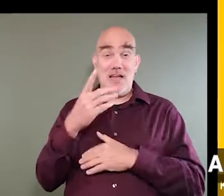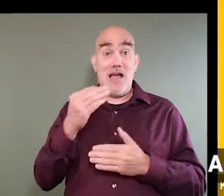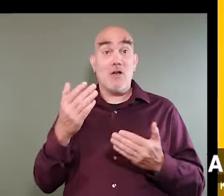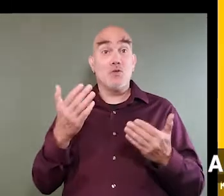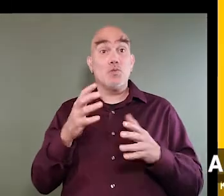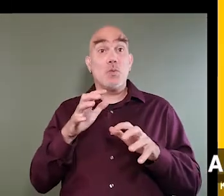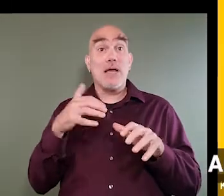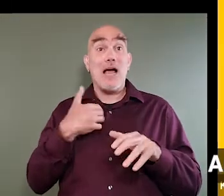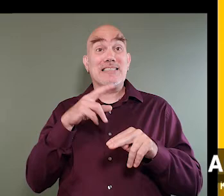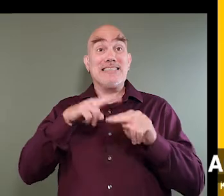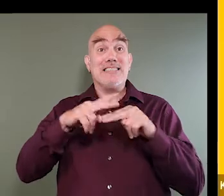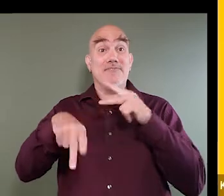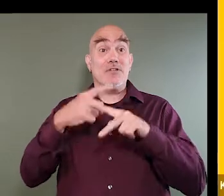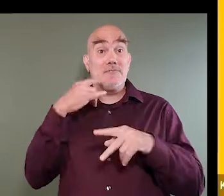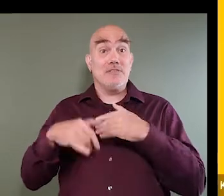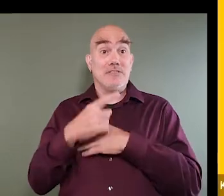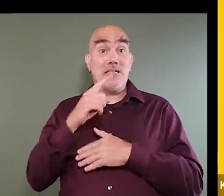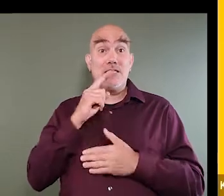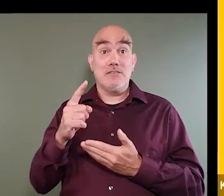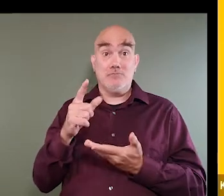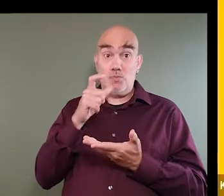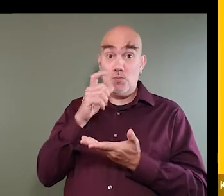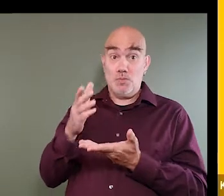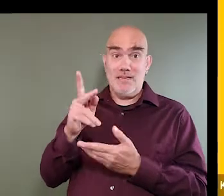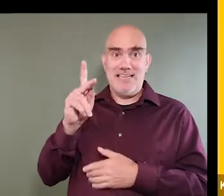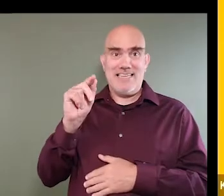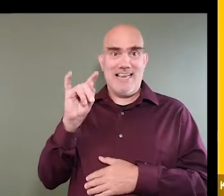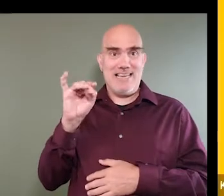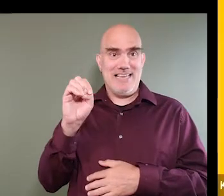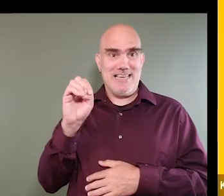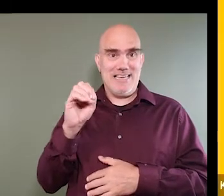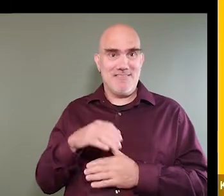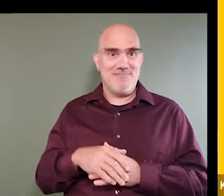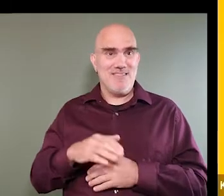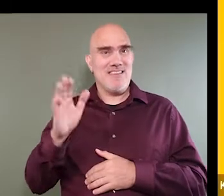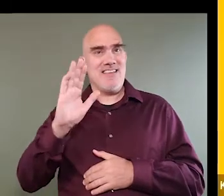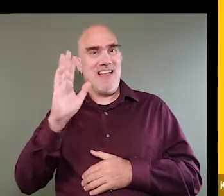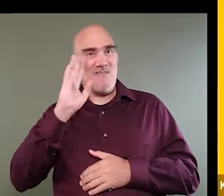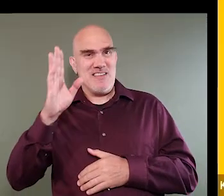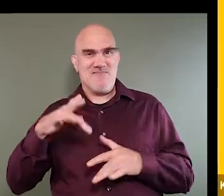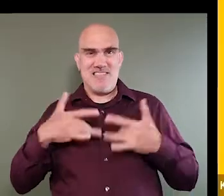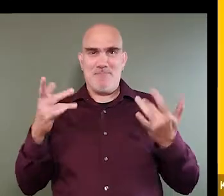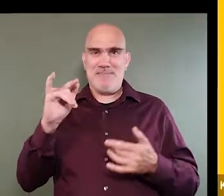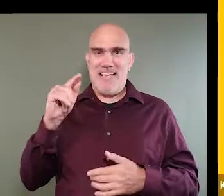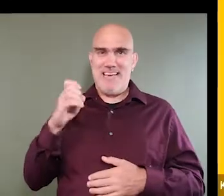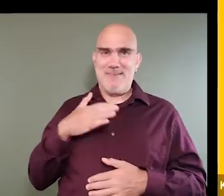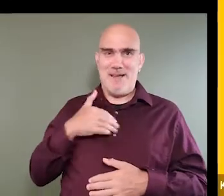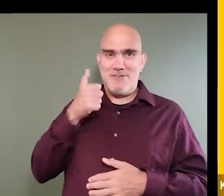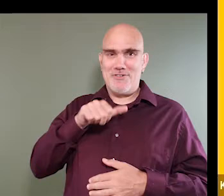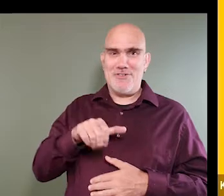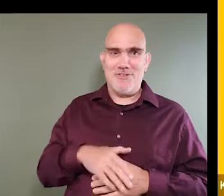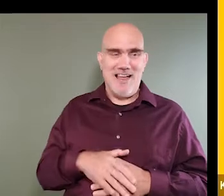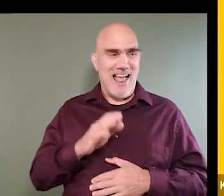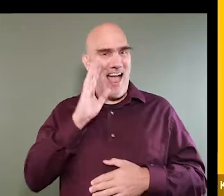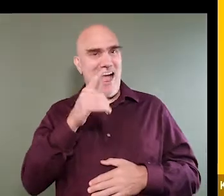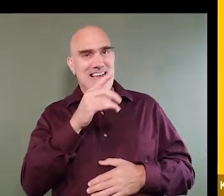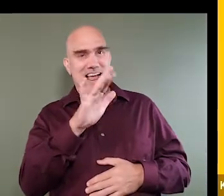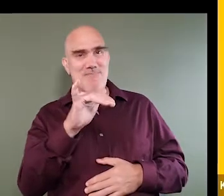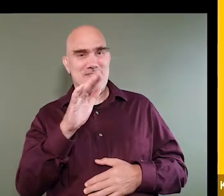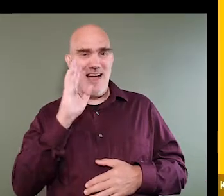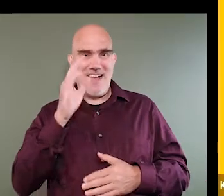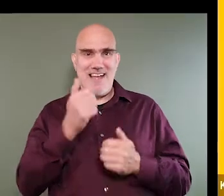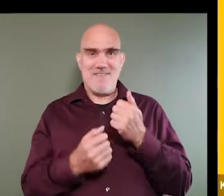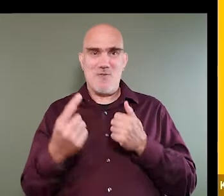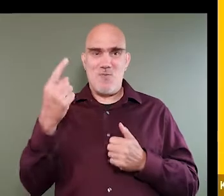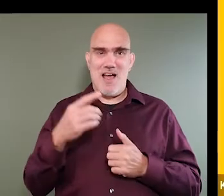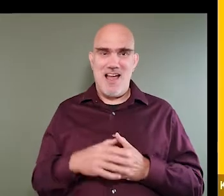seated version for us today is gonna be KT. What is up, Katie, my girl? Hey Gabby, hey